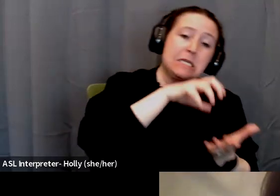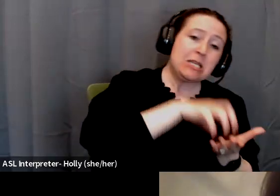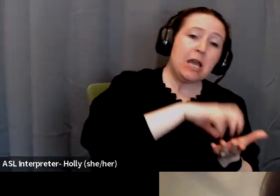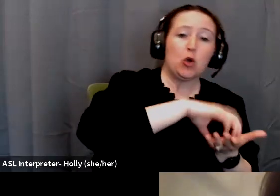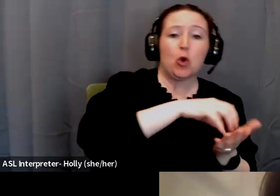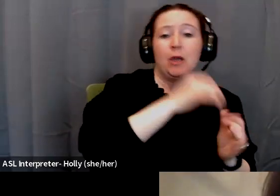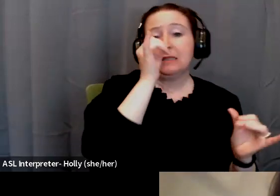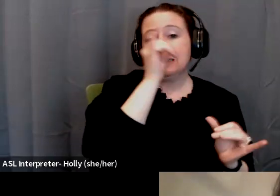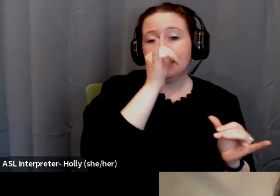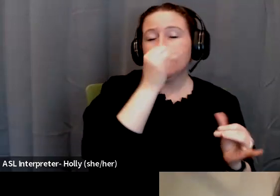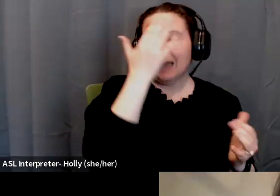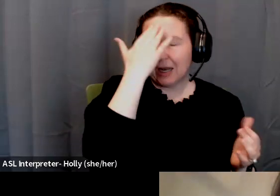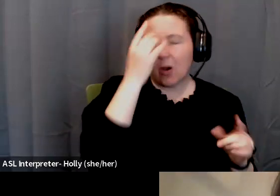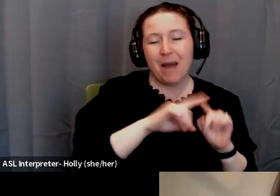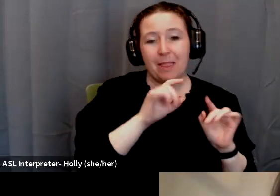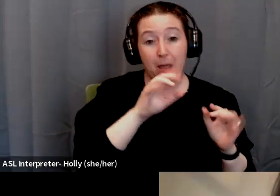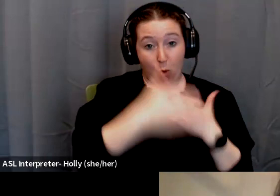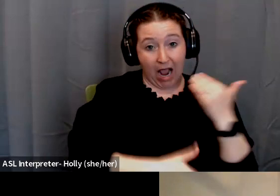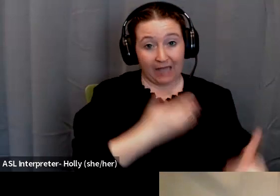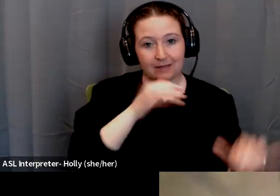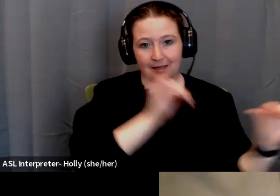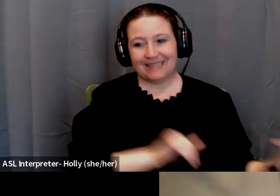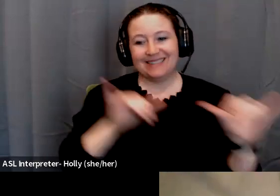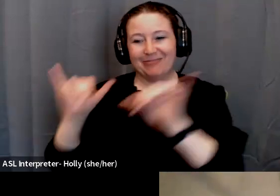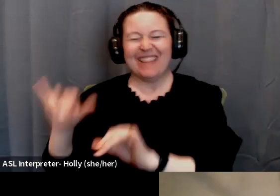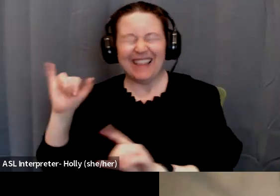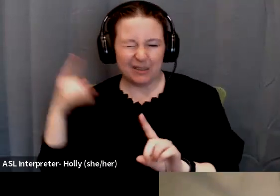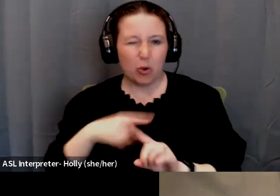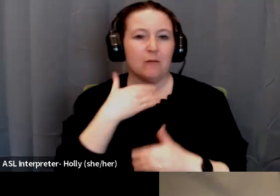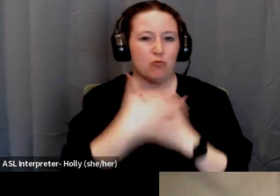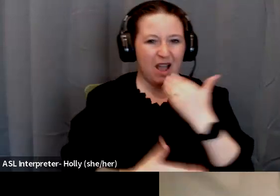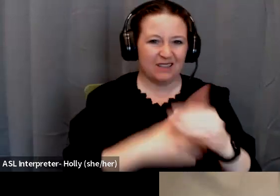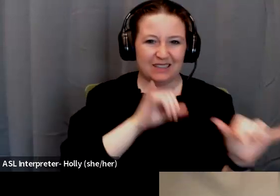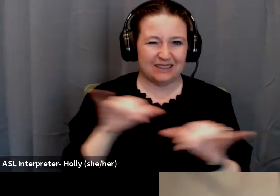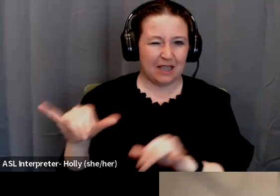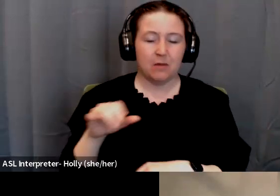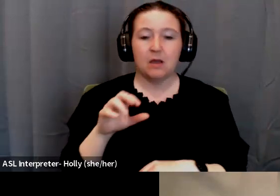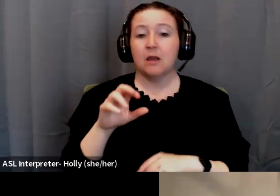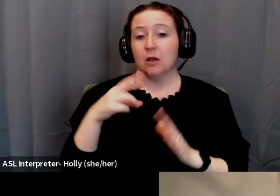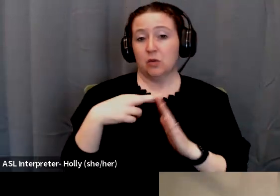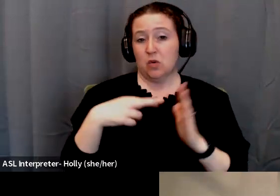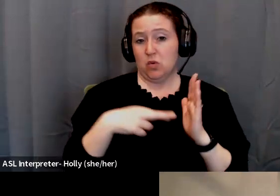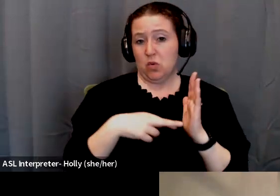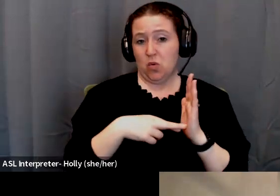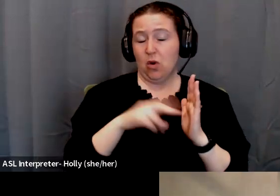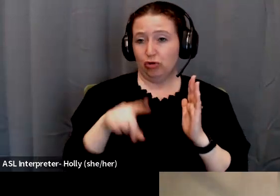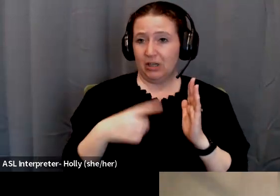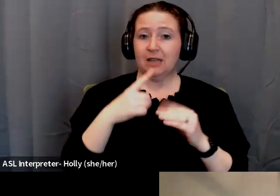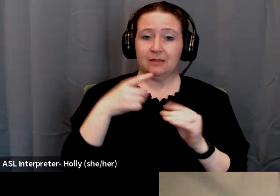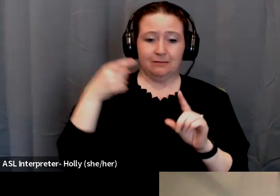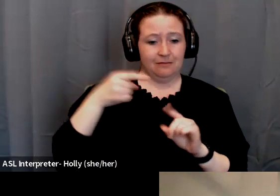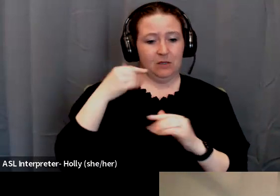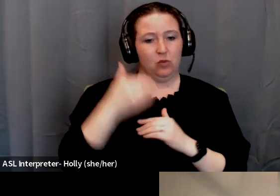same process. And that's the point. Robert's Rules of Order is just about the process. It's